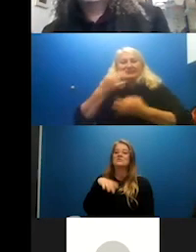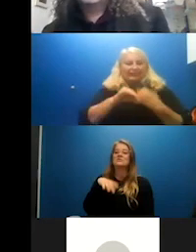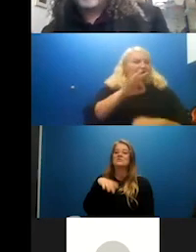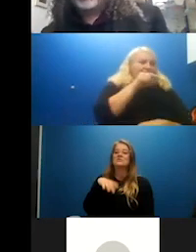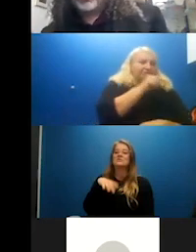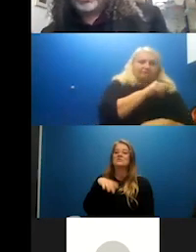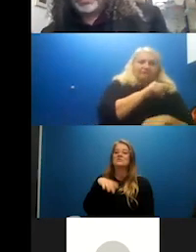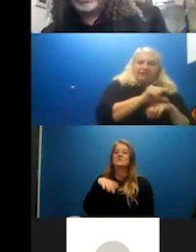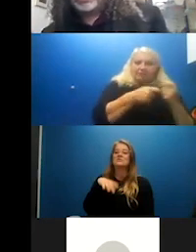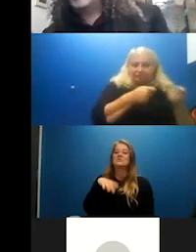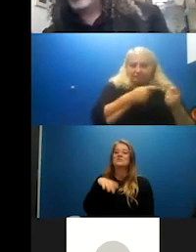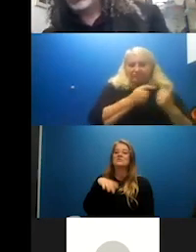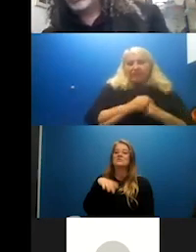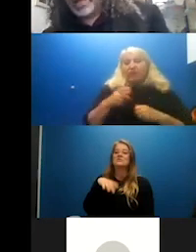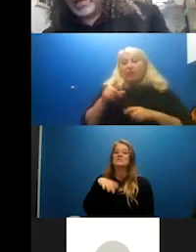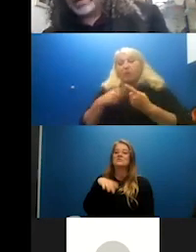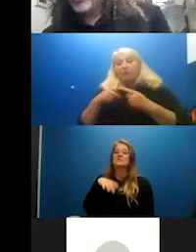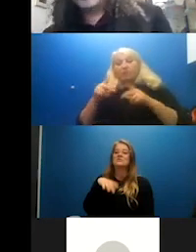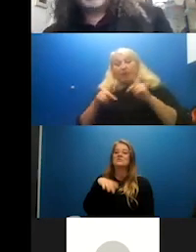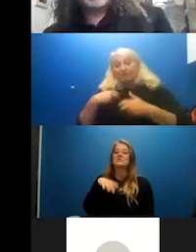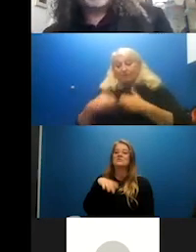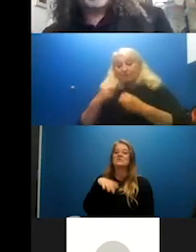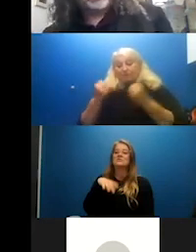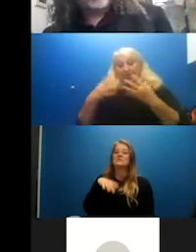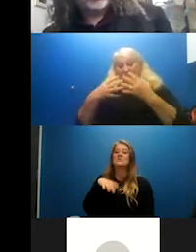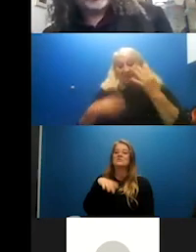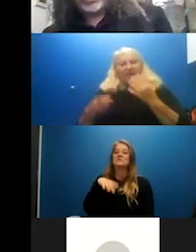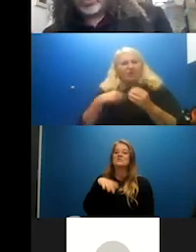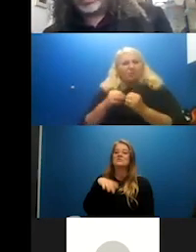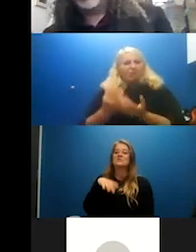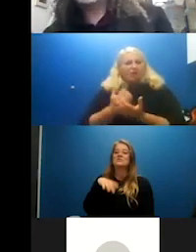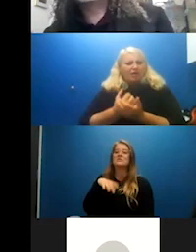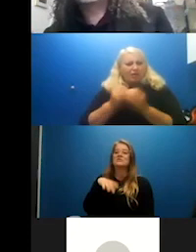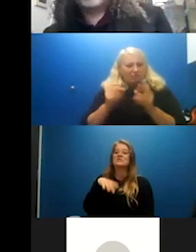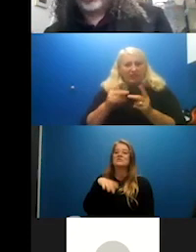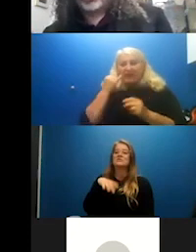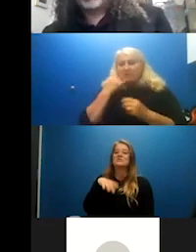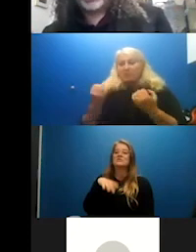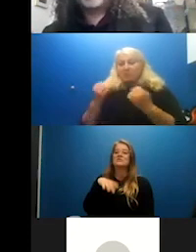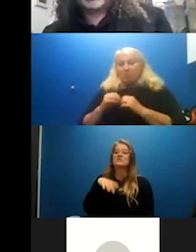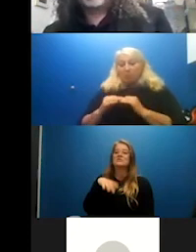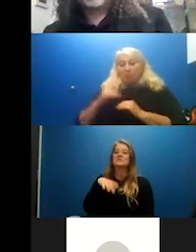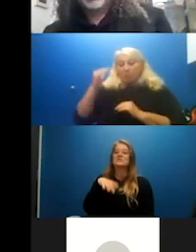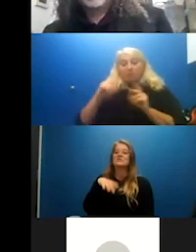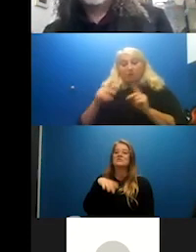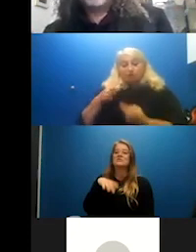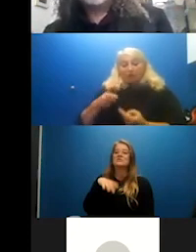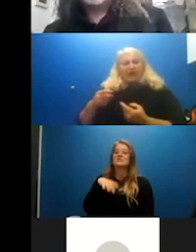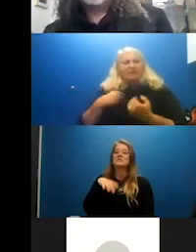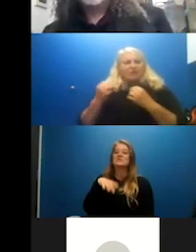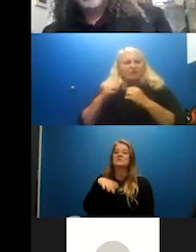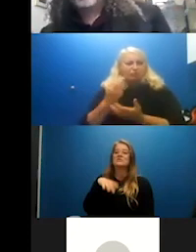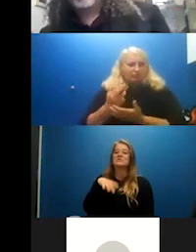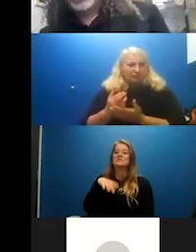The more problems a person has, the more opportunities they have, which means that the more someone is struggling, the greater the resource base available. And